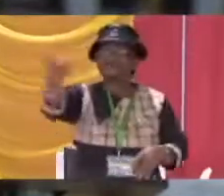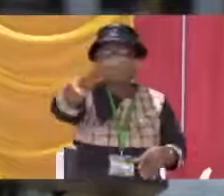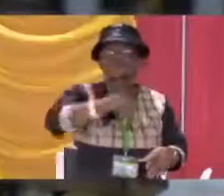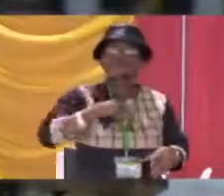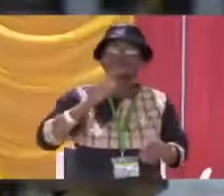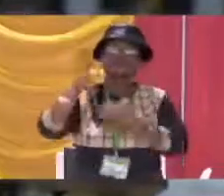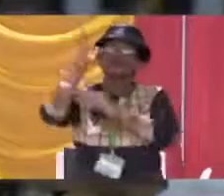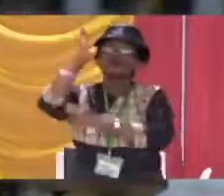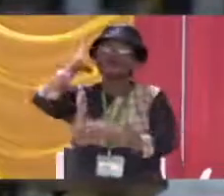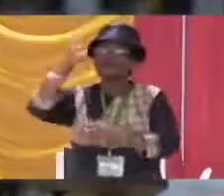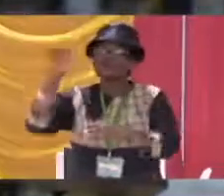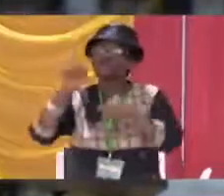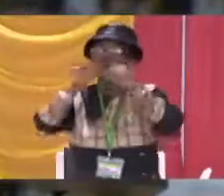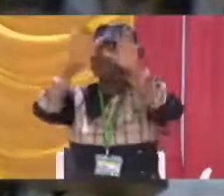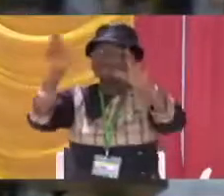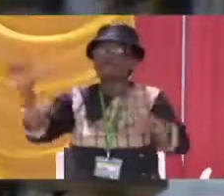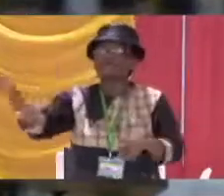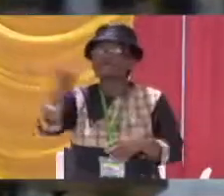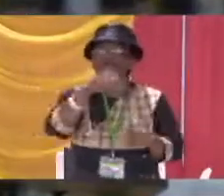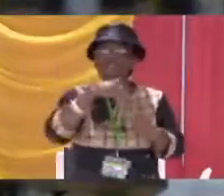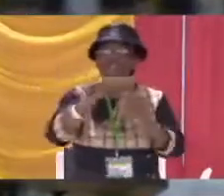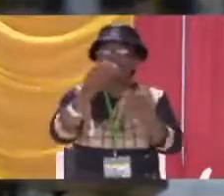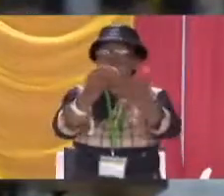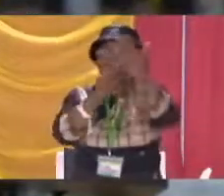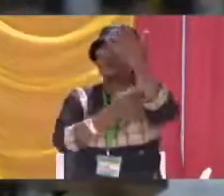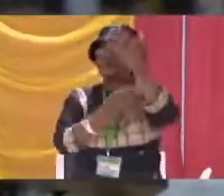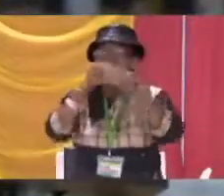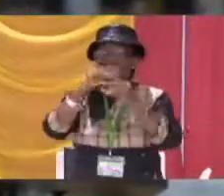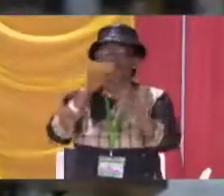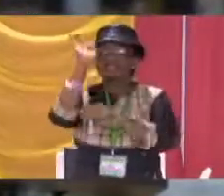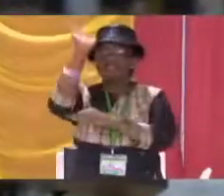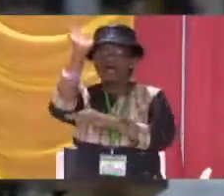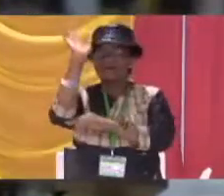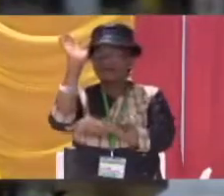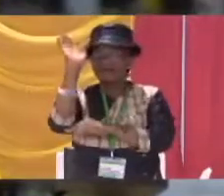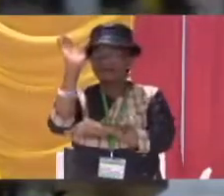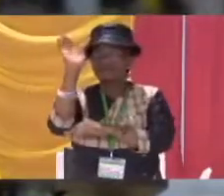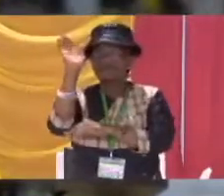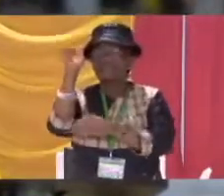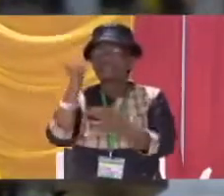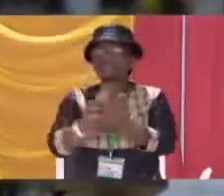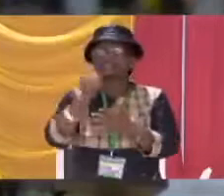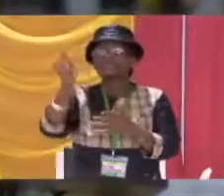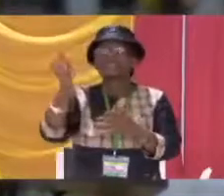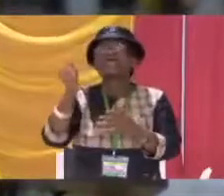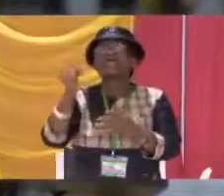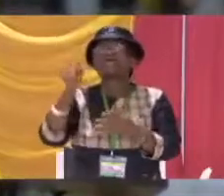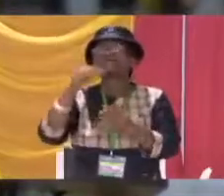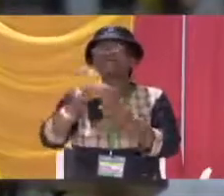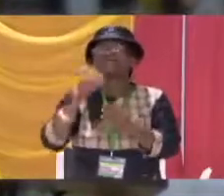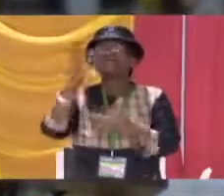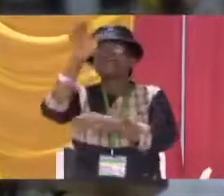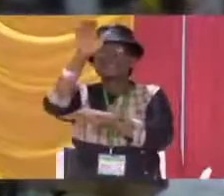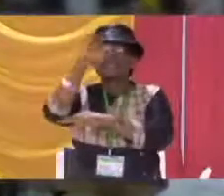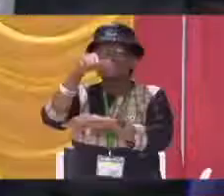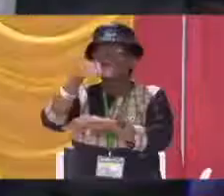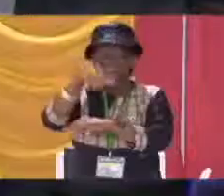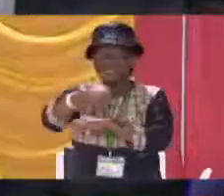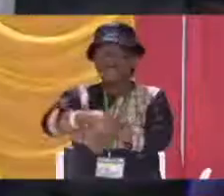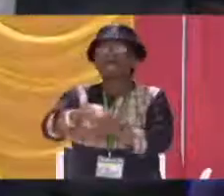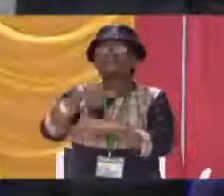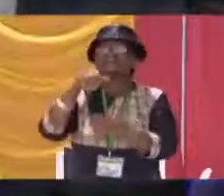God will bless you in the morning. He will bless you in the afternoon. He will bless you in the night